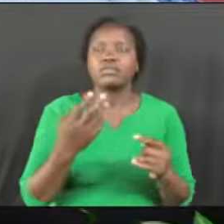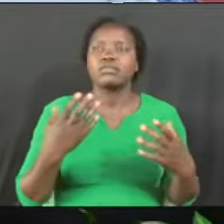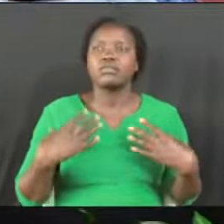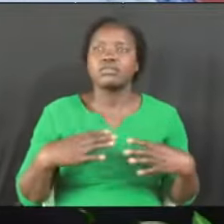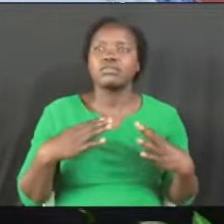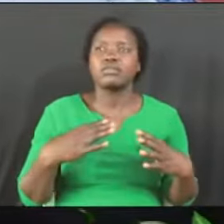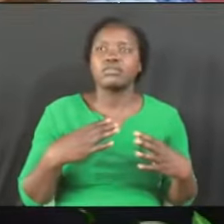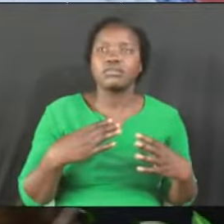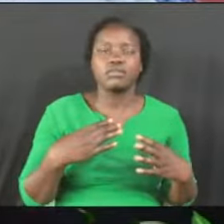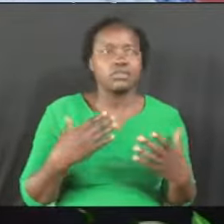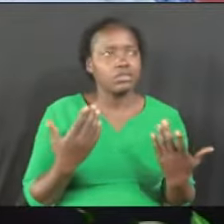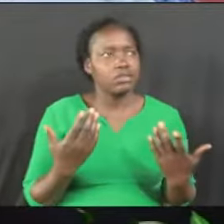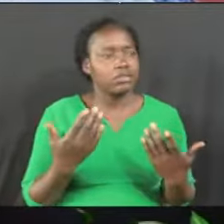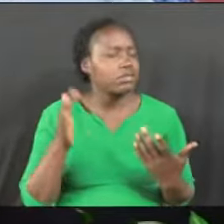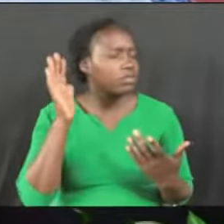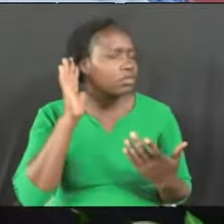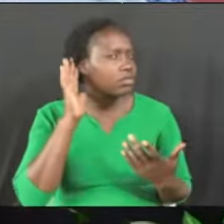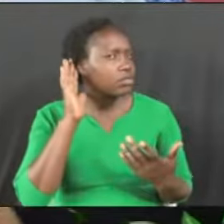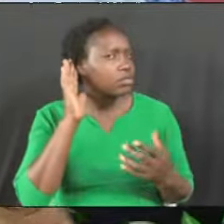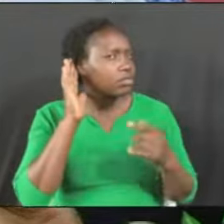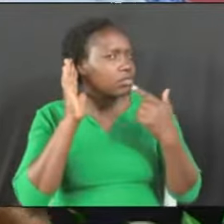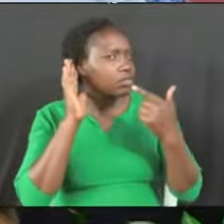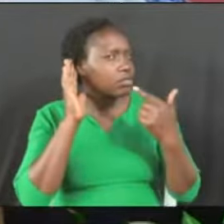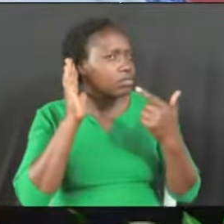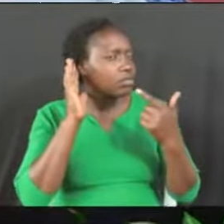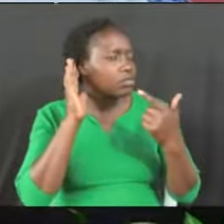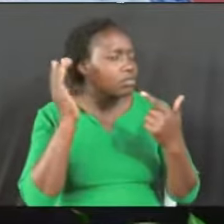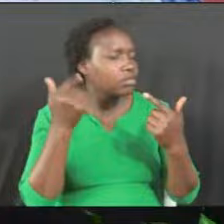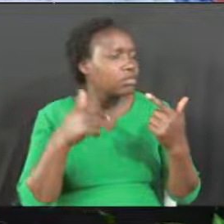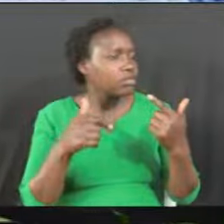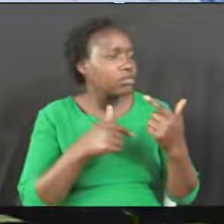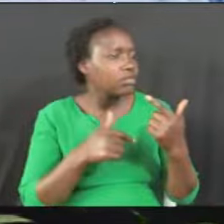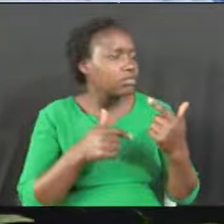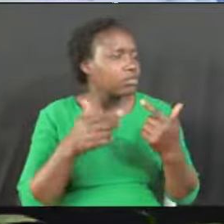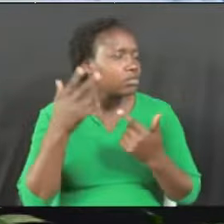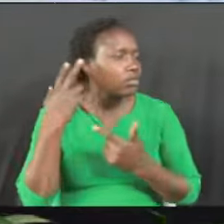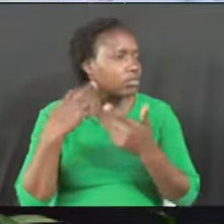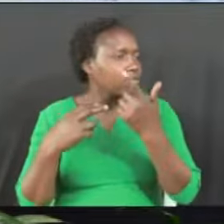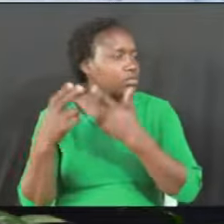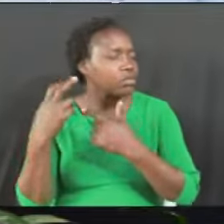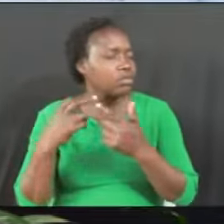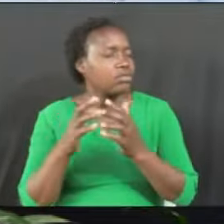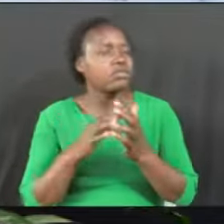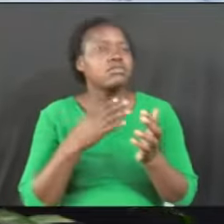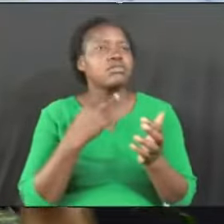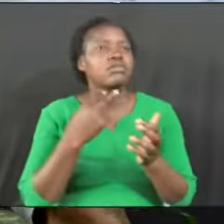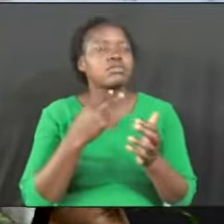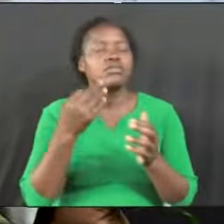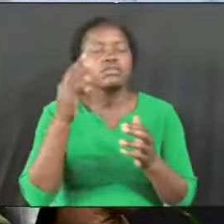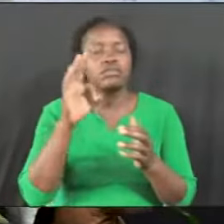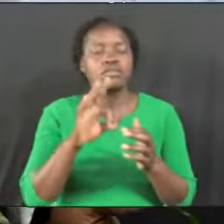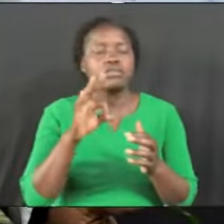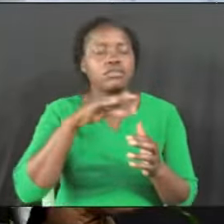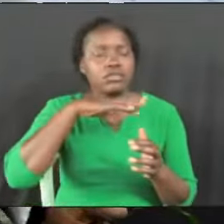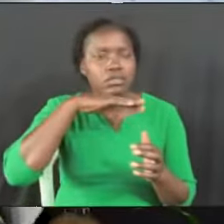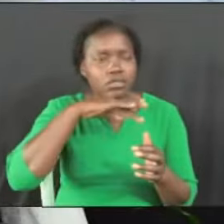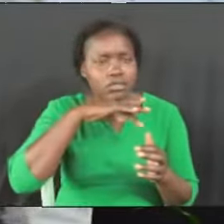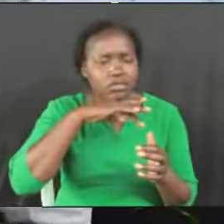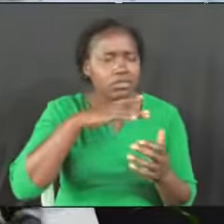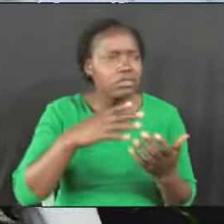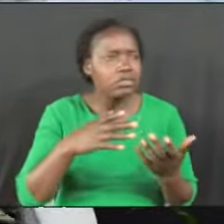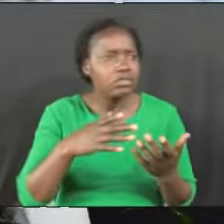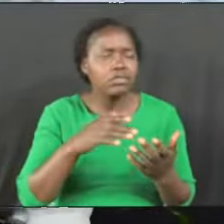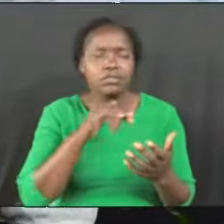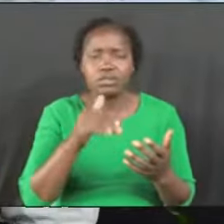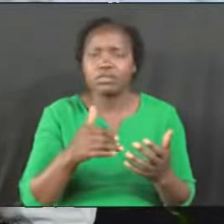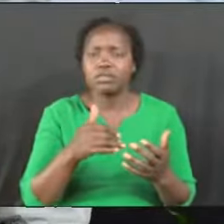who heard him said, "We are listening to the voice of a God and not